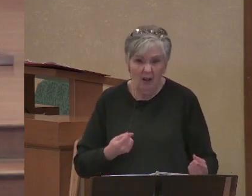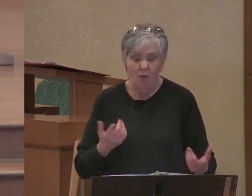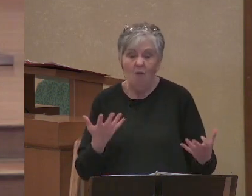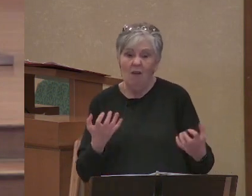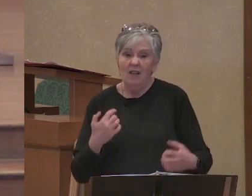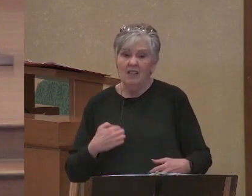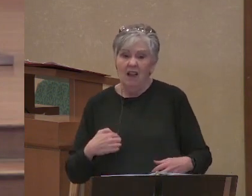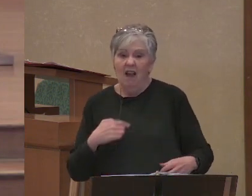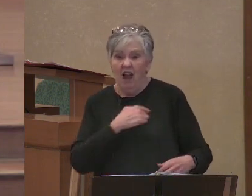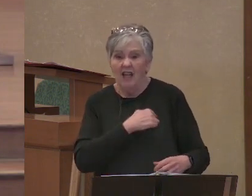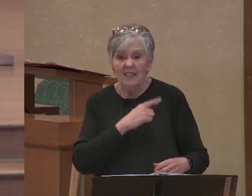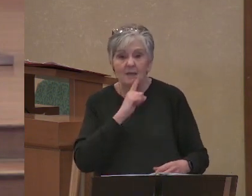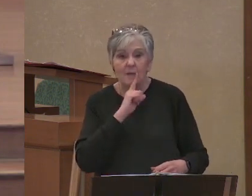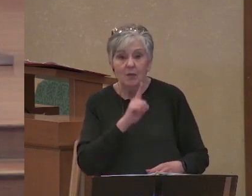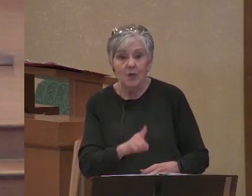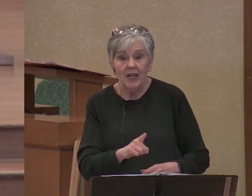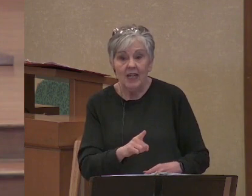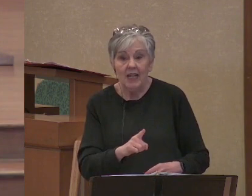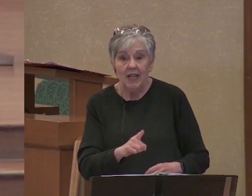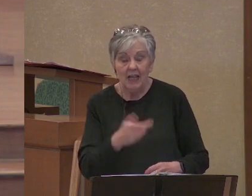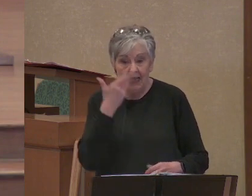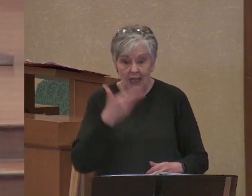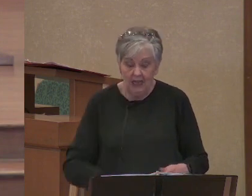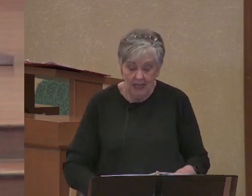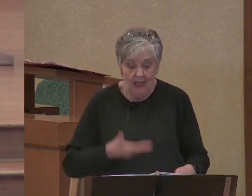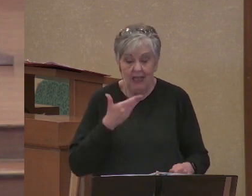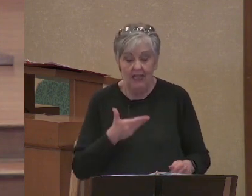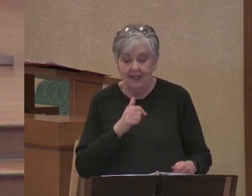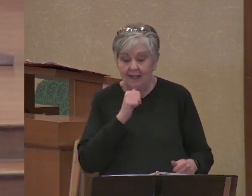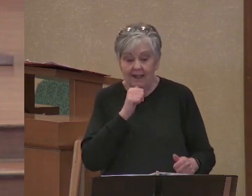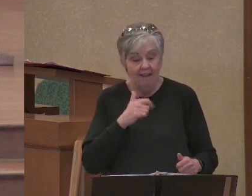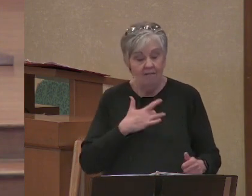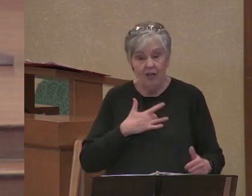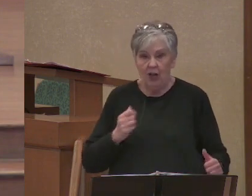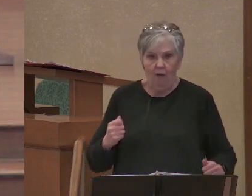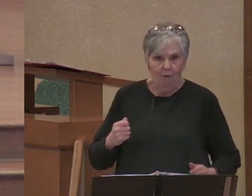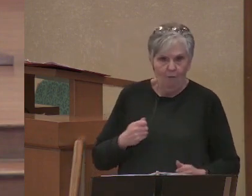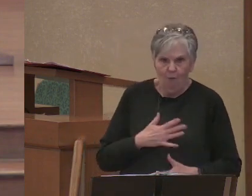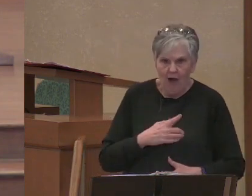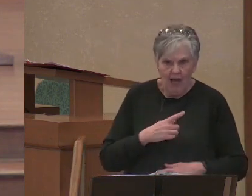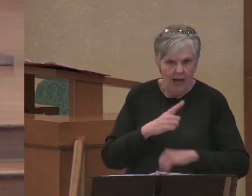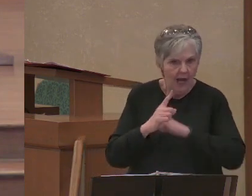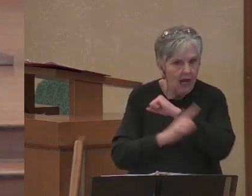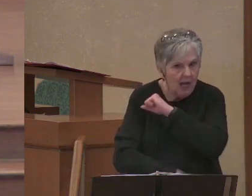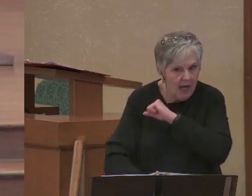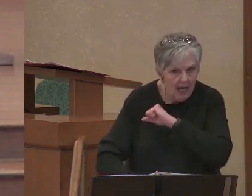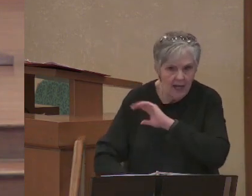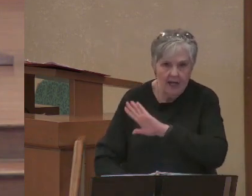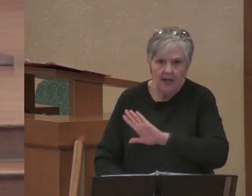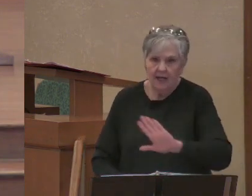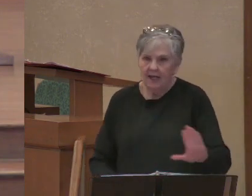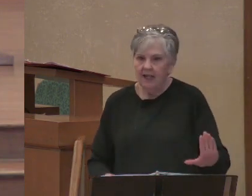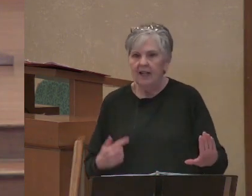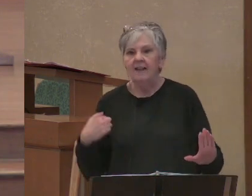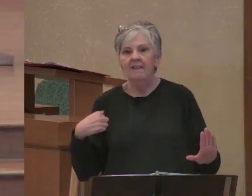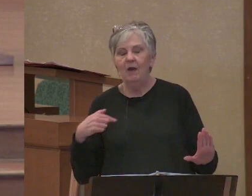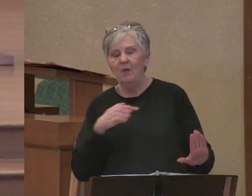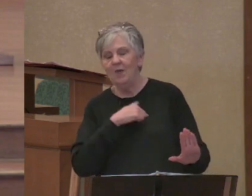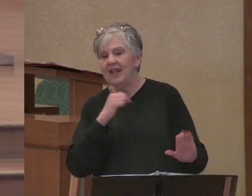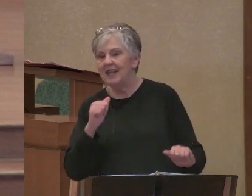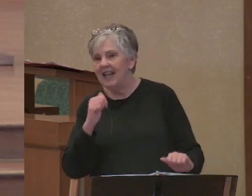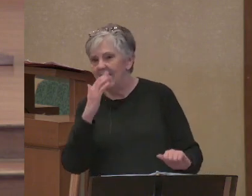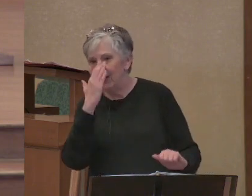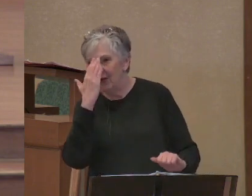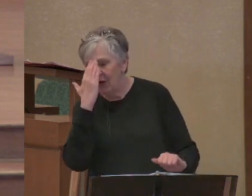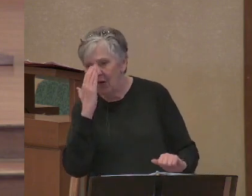to be real, not so that we can be afraid of the consequences, but rather so we might know our